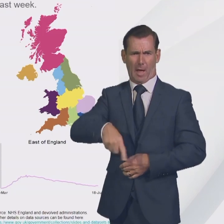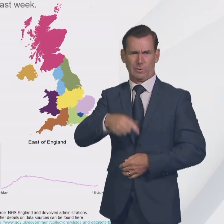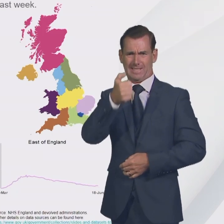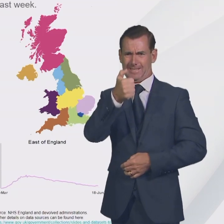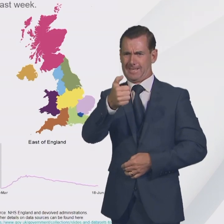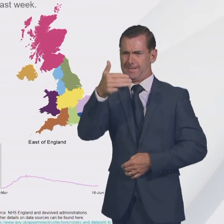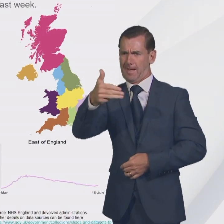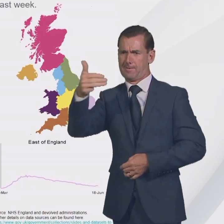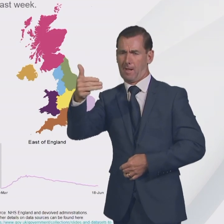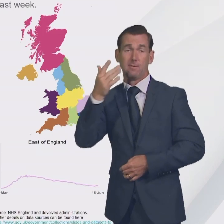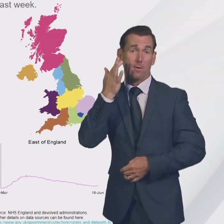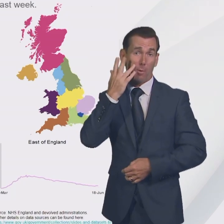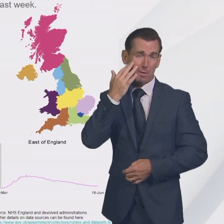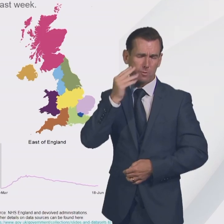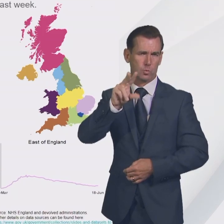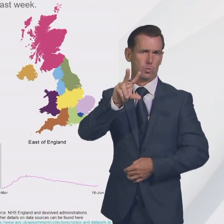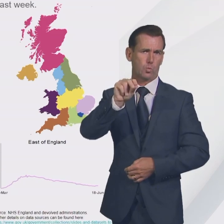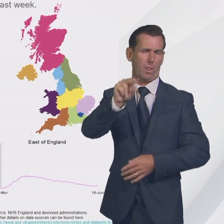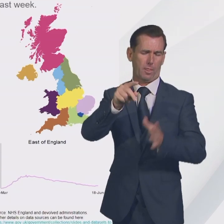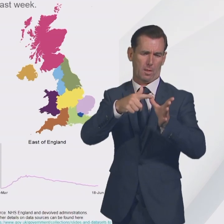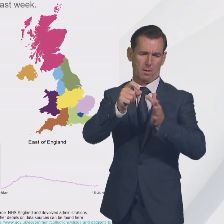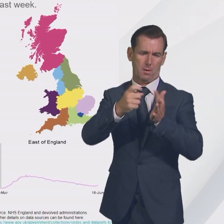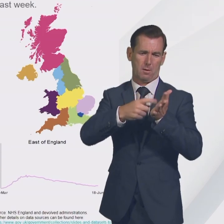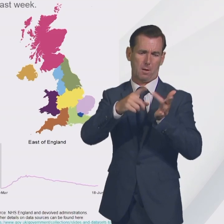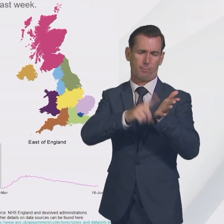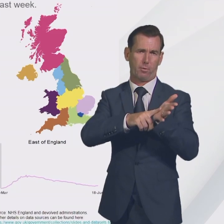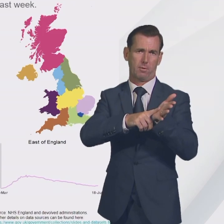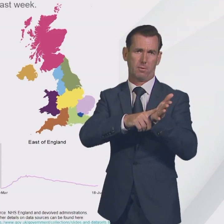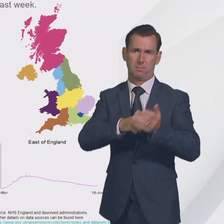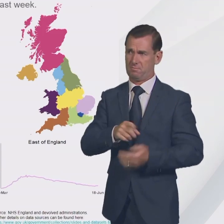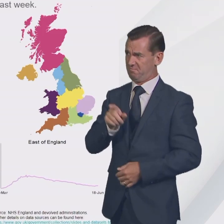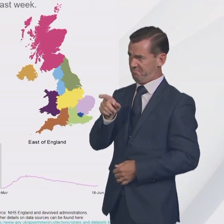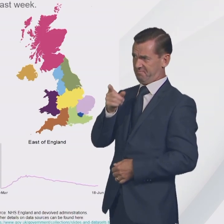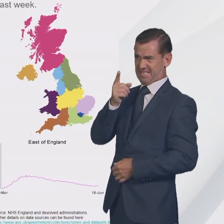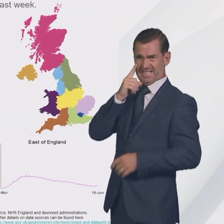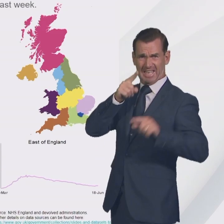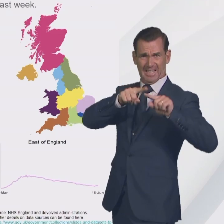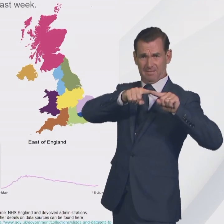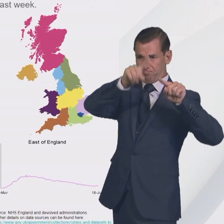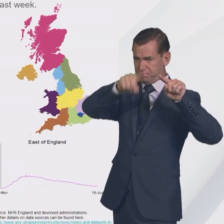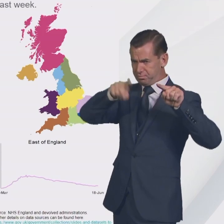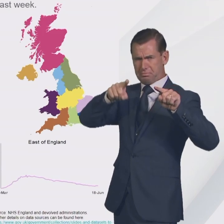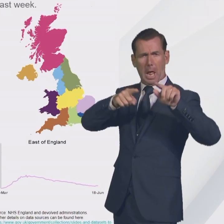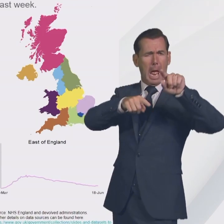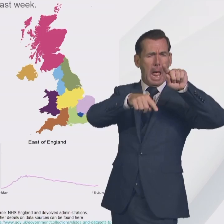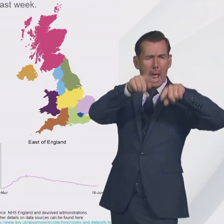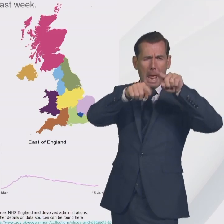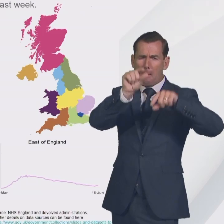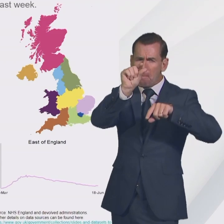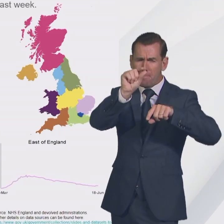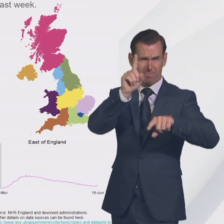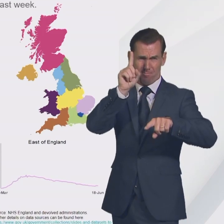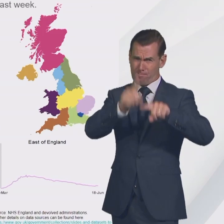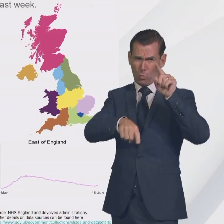20,699 on the 12th of April. As the graphs show, while there is some variation,